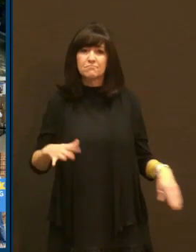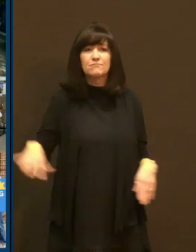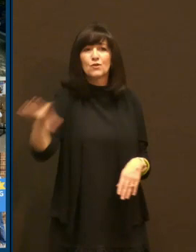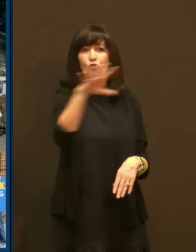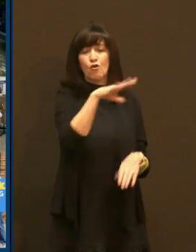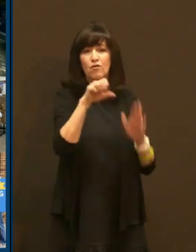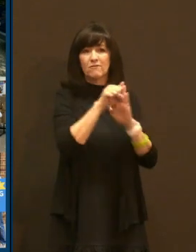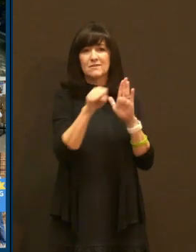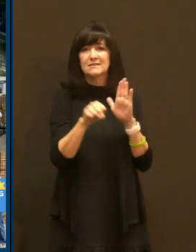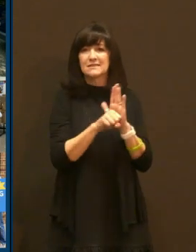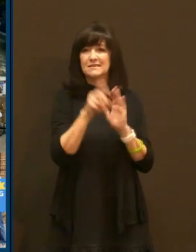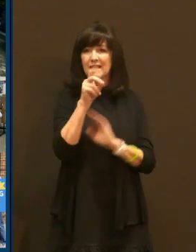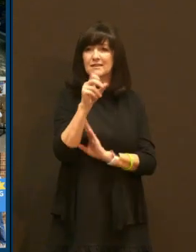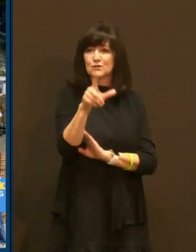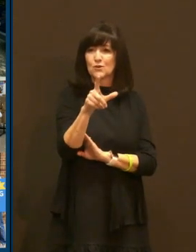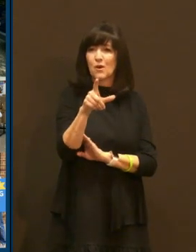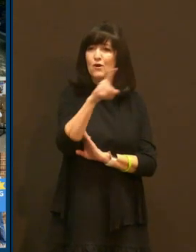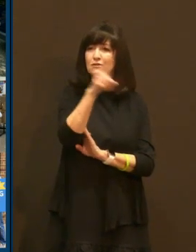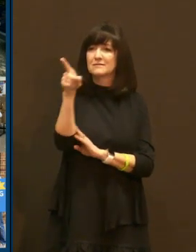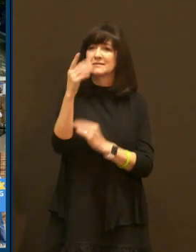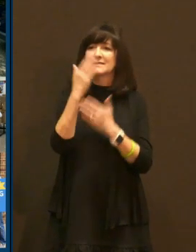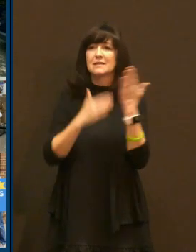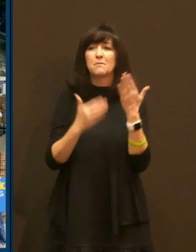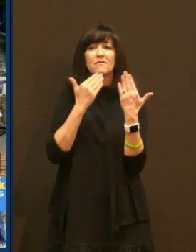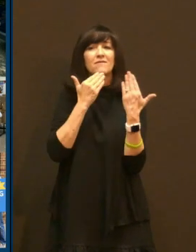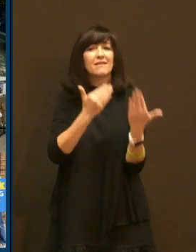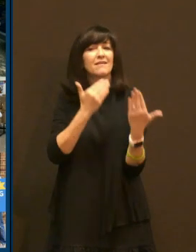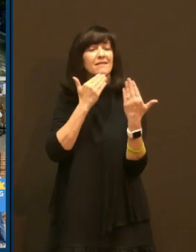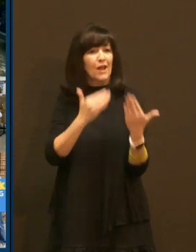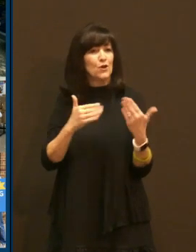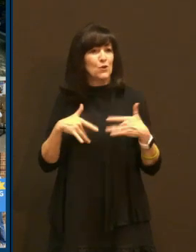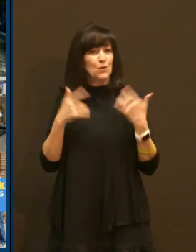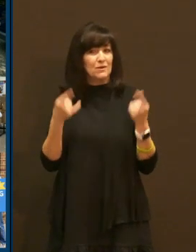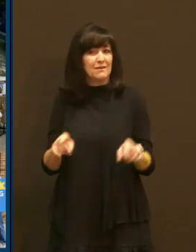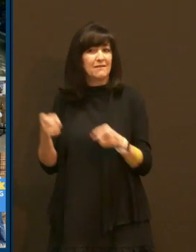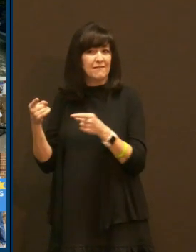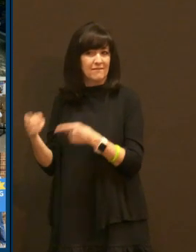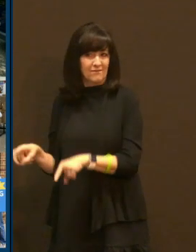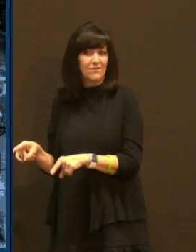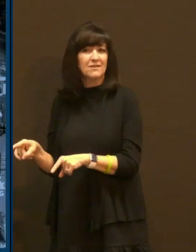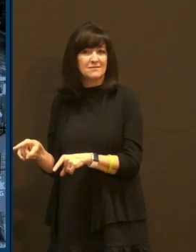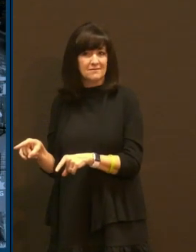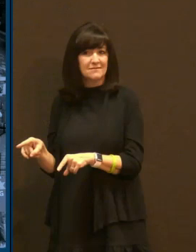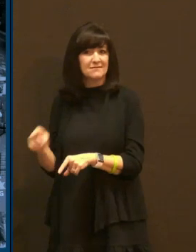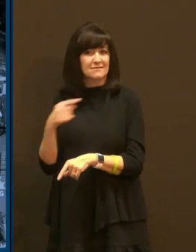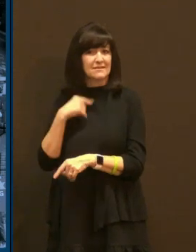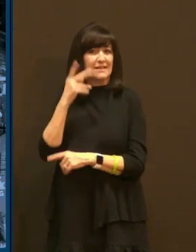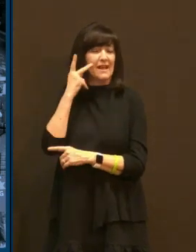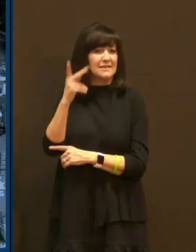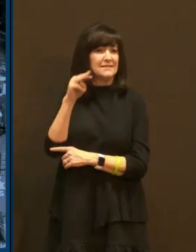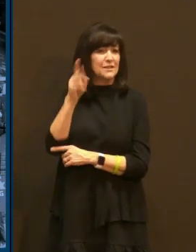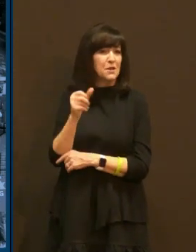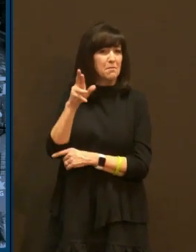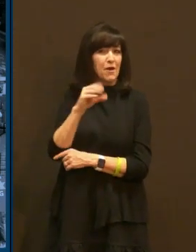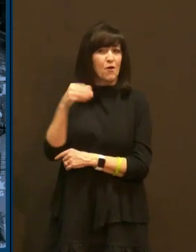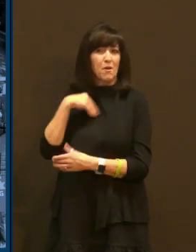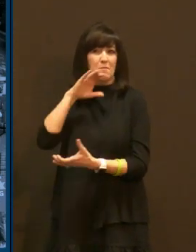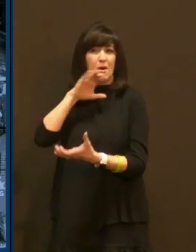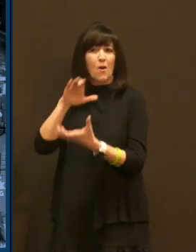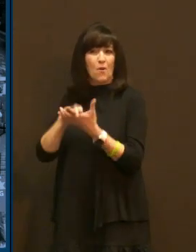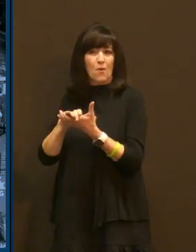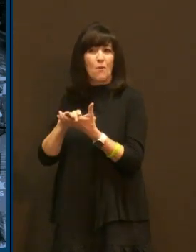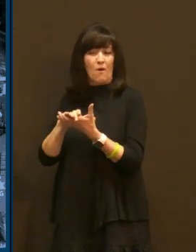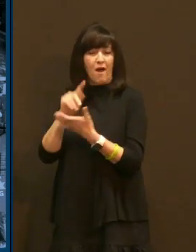here's a collage of some of the thank you events to those. I see Mayor Przicki and my wife Tracy there at the